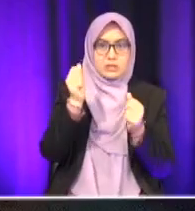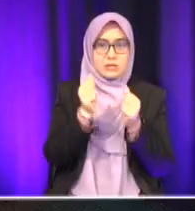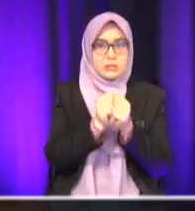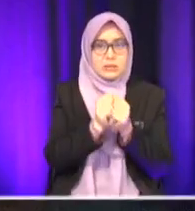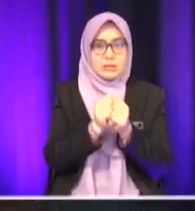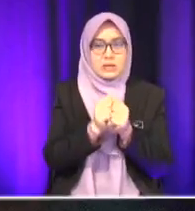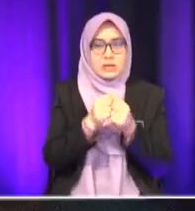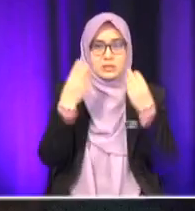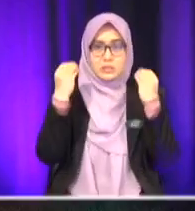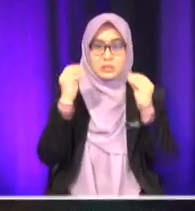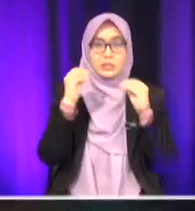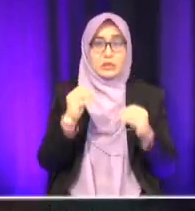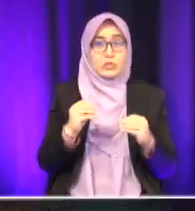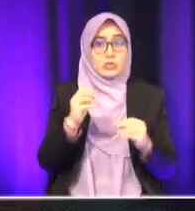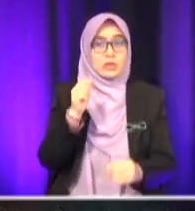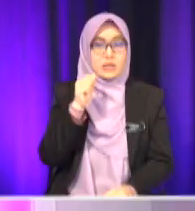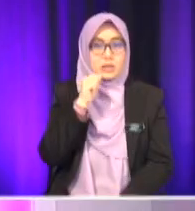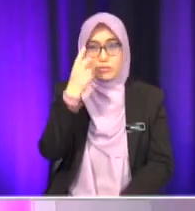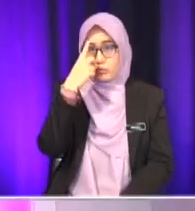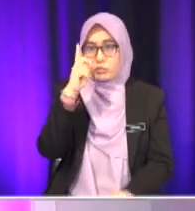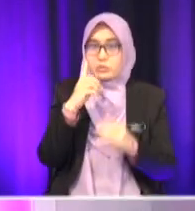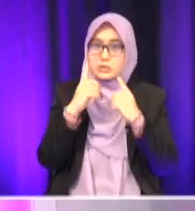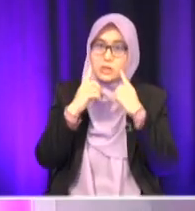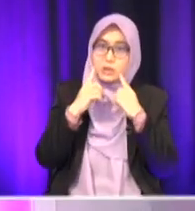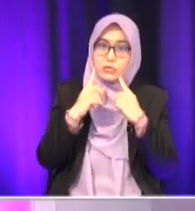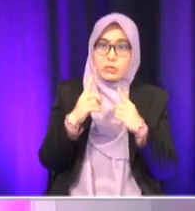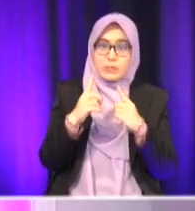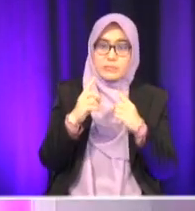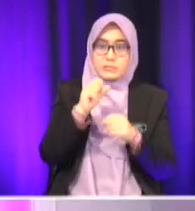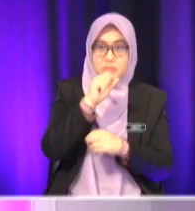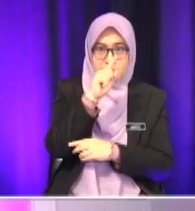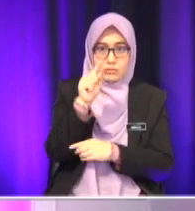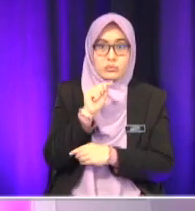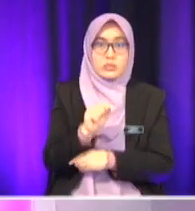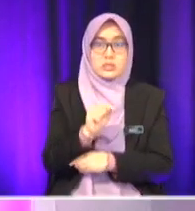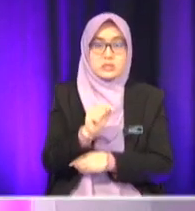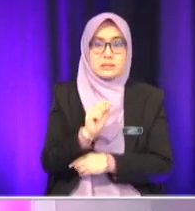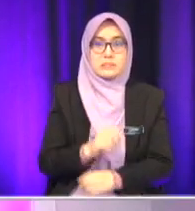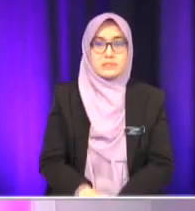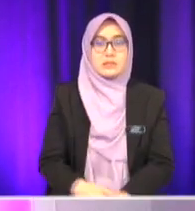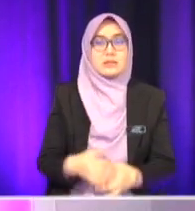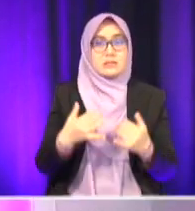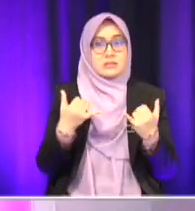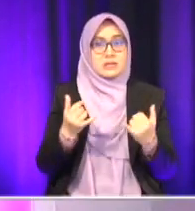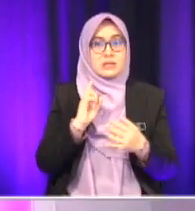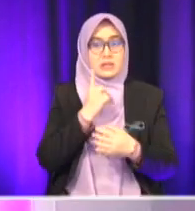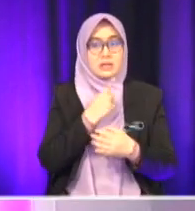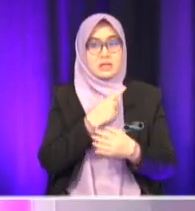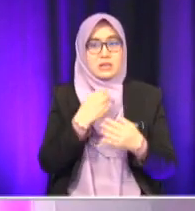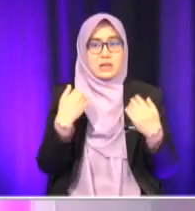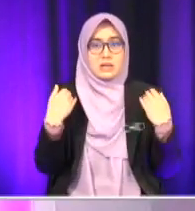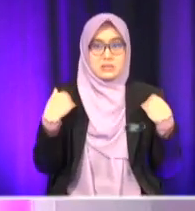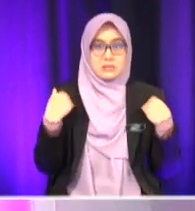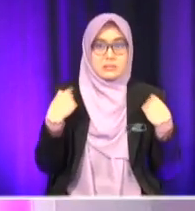as well on the techniques on how to answer part 4 for paper 1. And right now, I believe we still have one more slide, right,